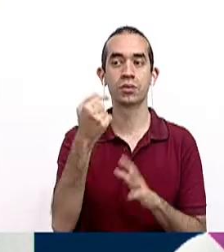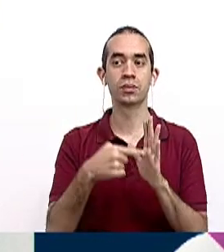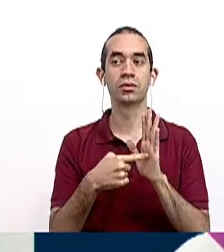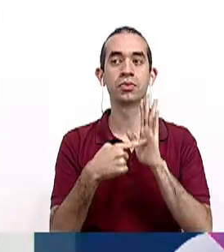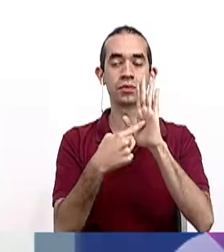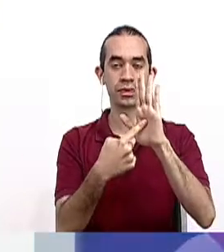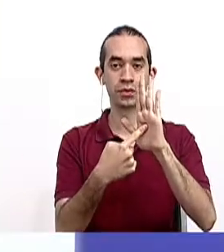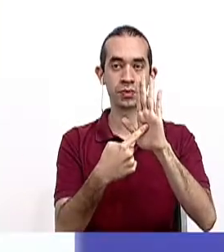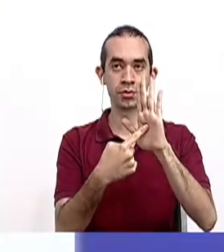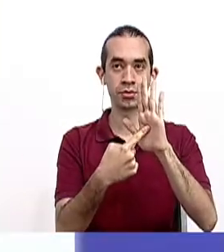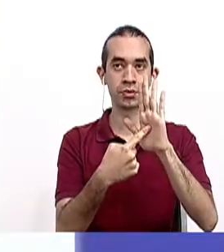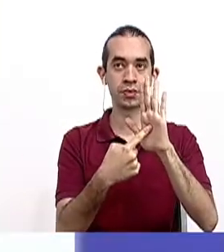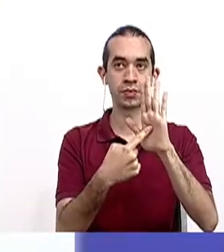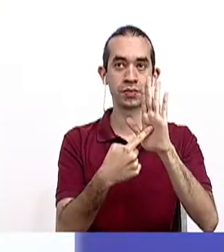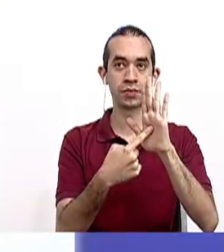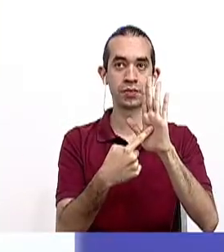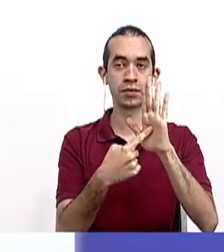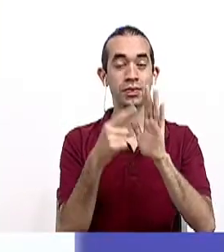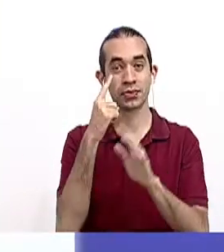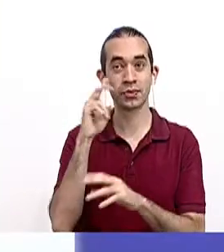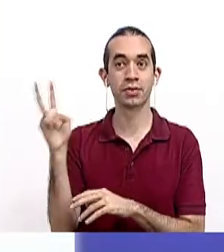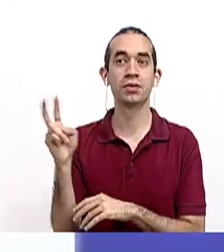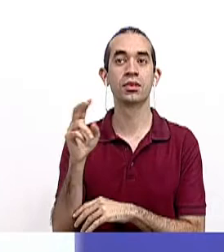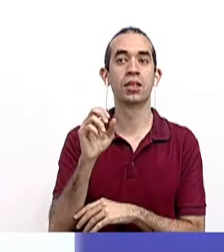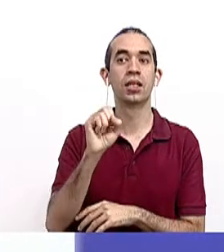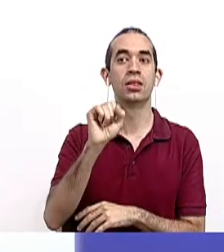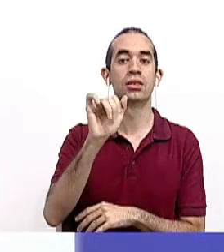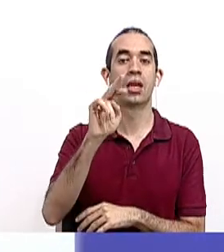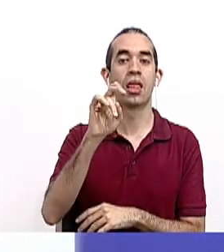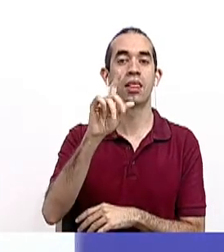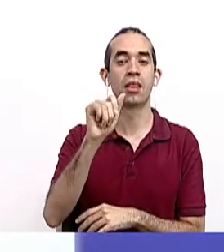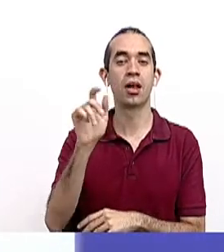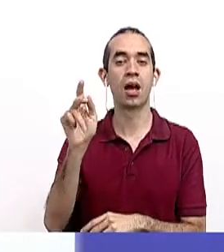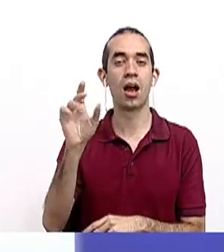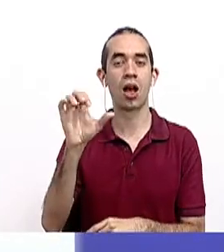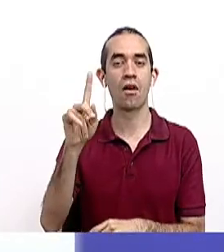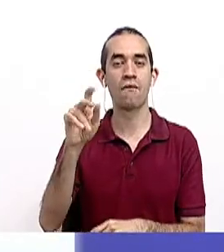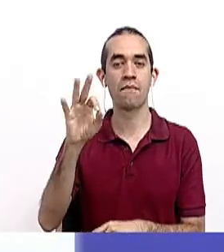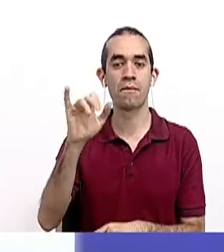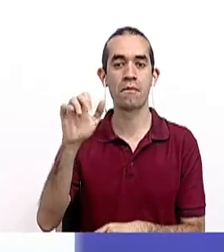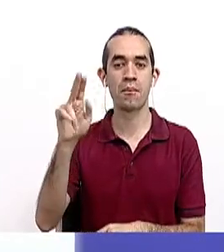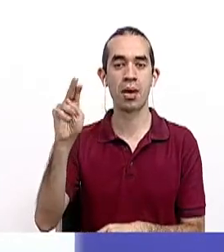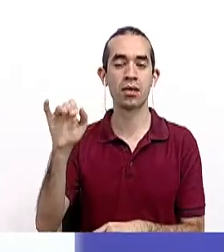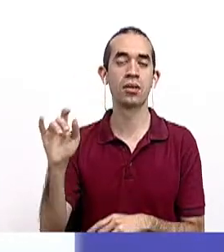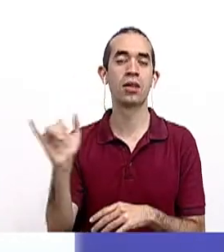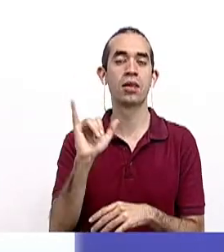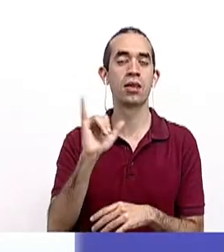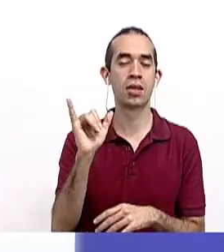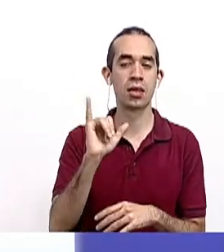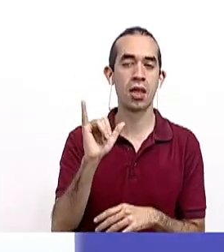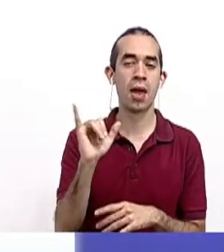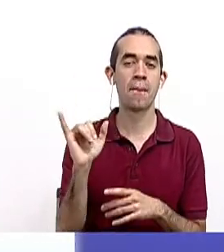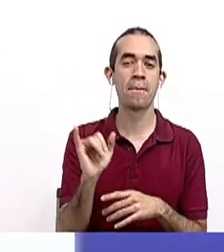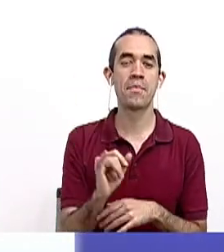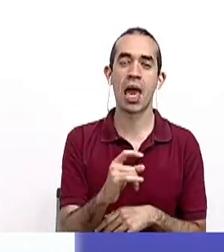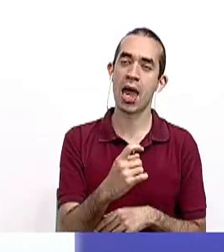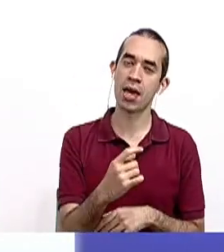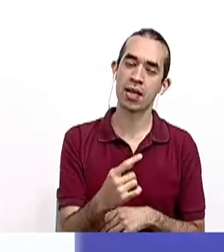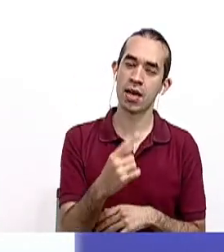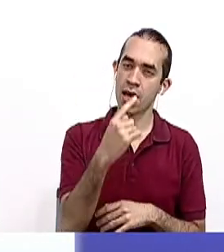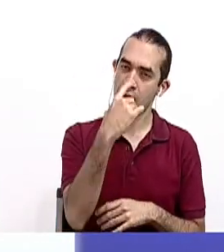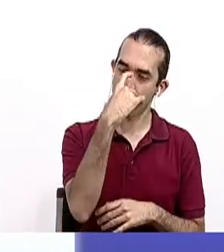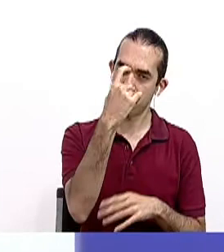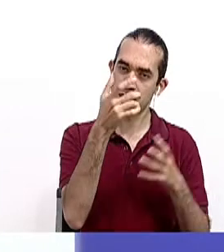that I have. This one is Sandra Kaufman. I also have Cristiana Figueres here, and this was for